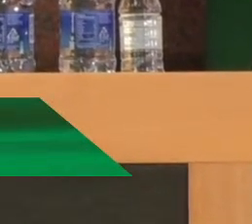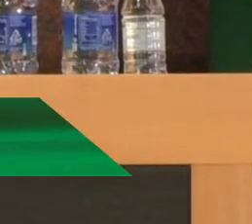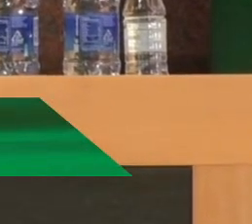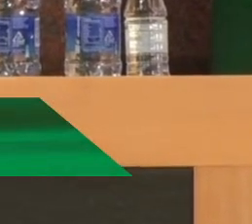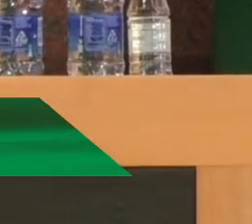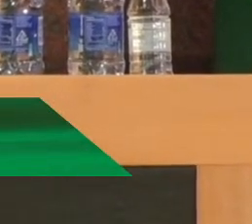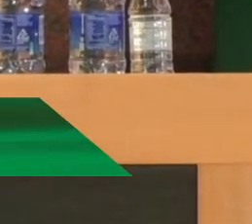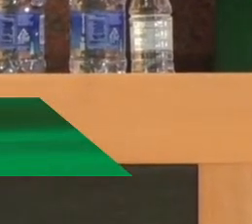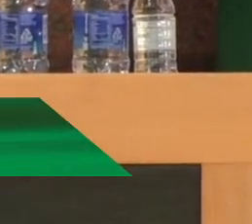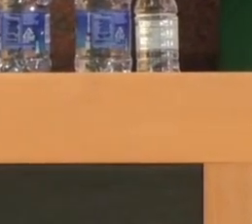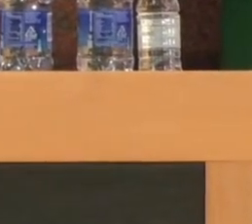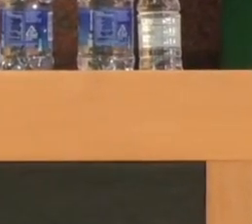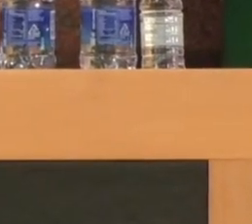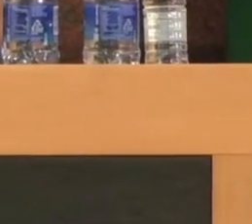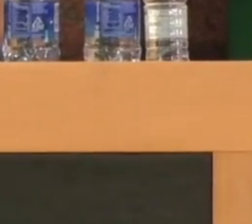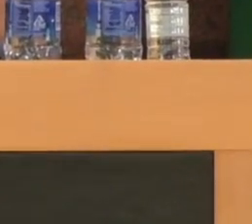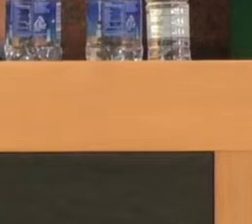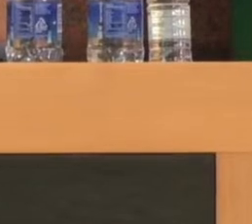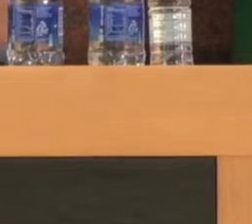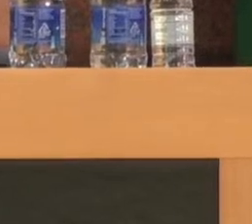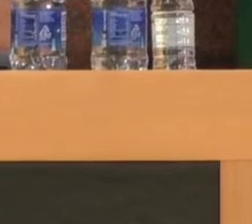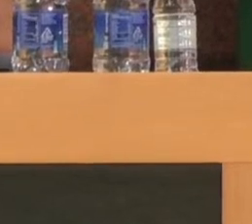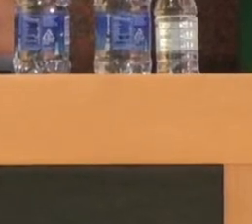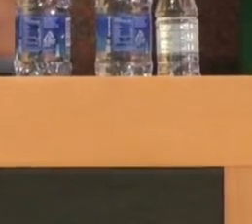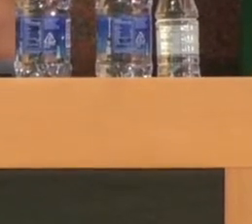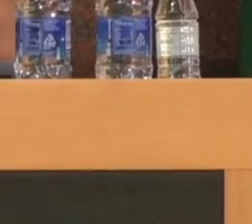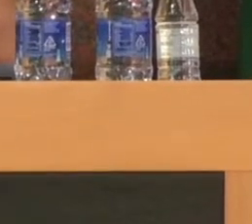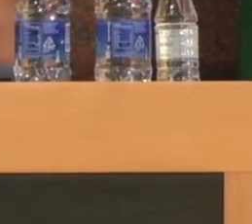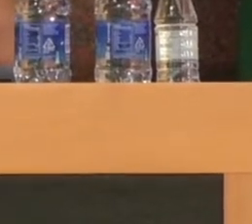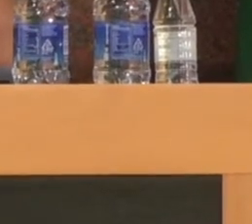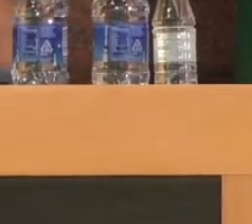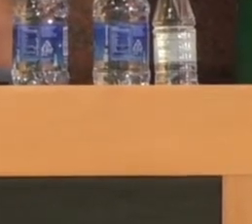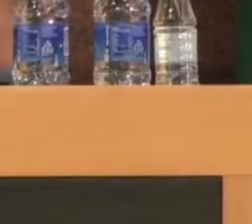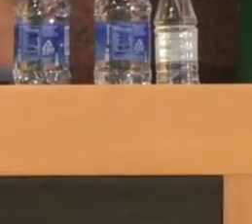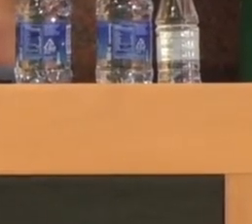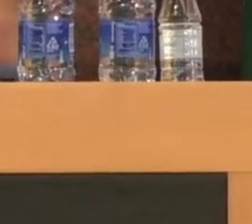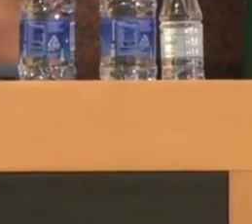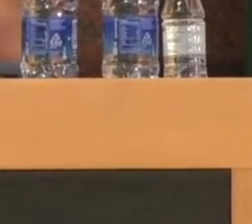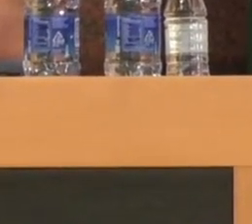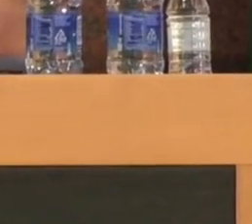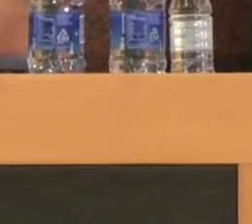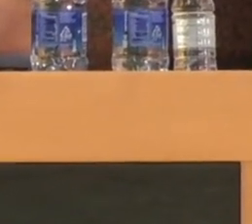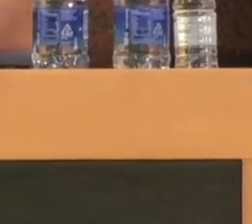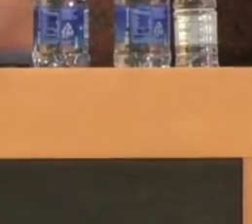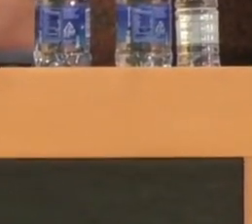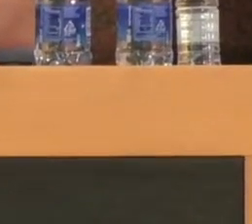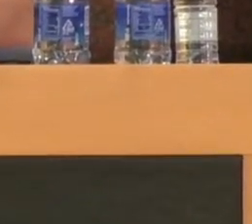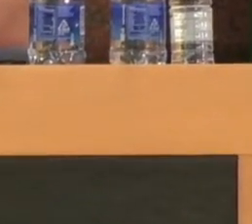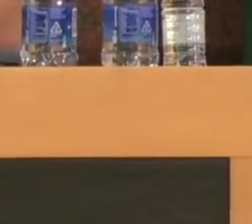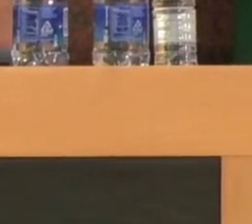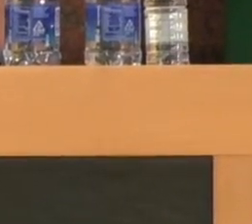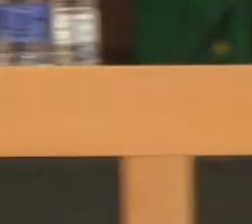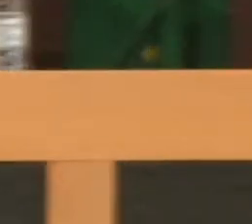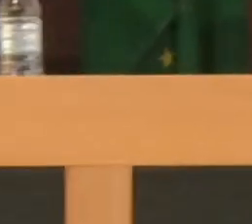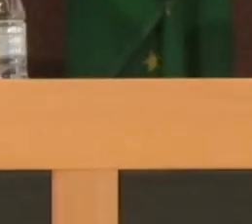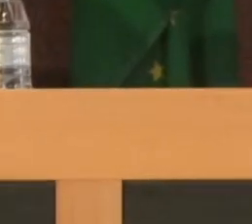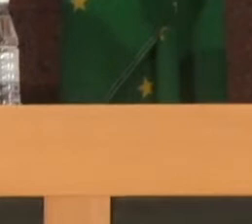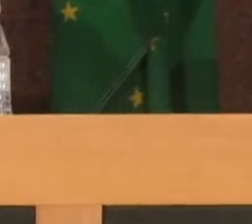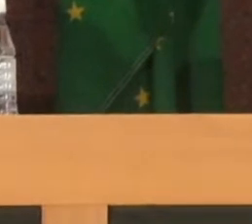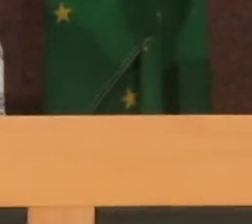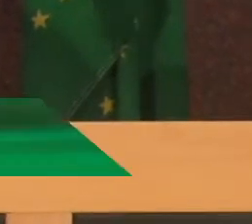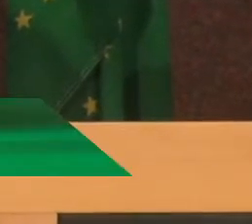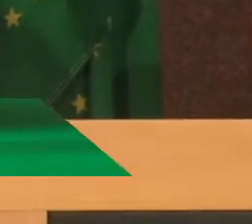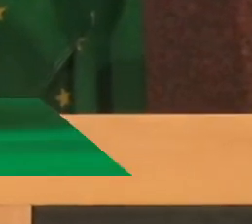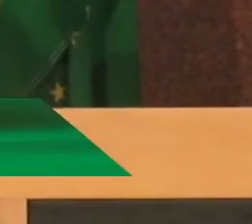our speakers, our councillors, our Chapter 9 institutions, as well as our Chapter 10 institutions,